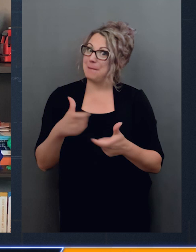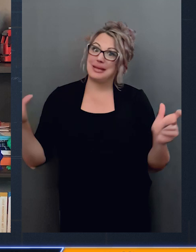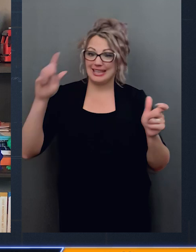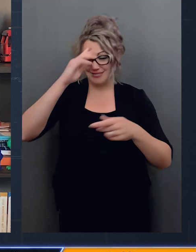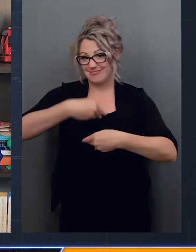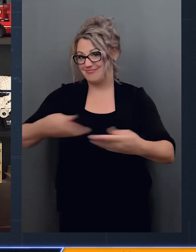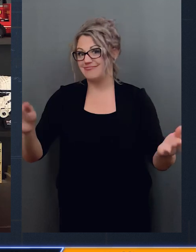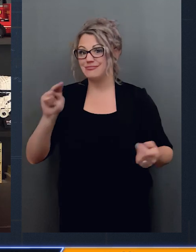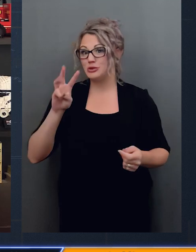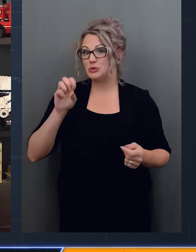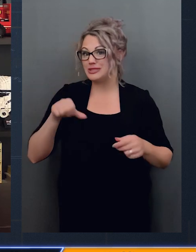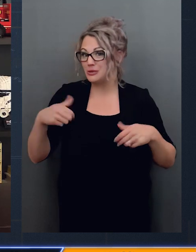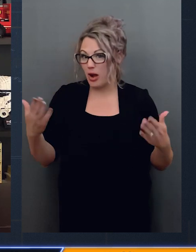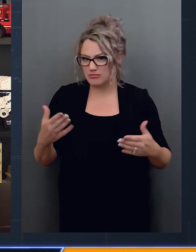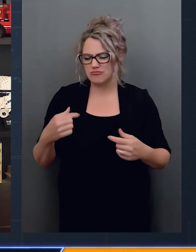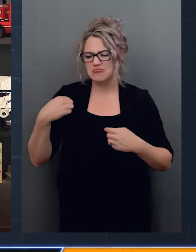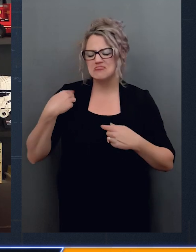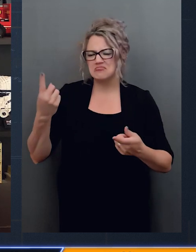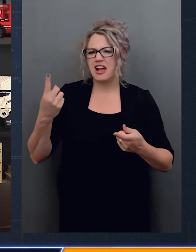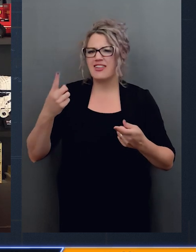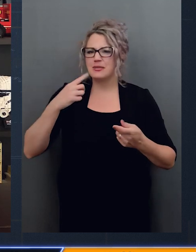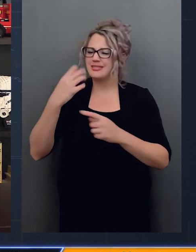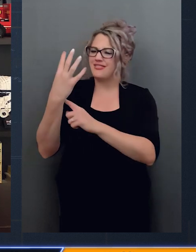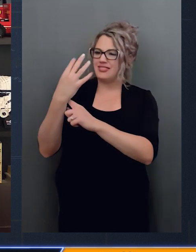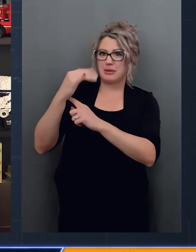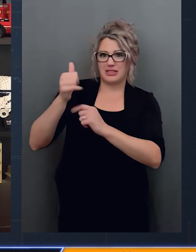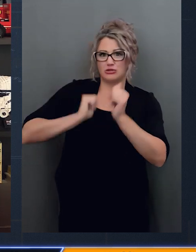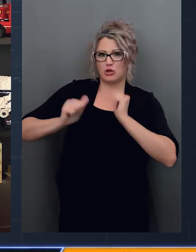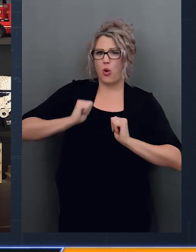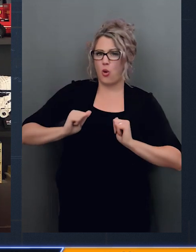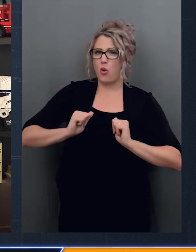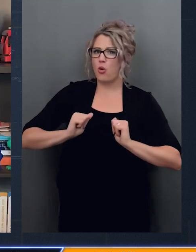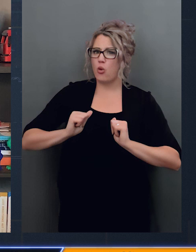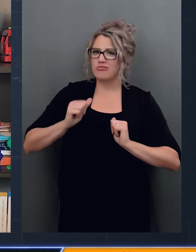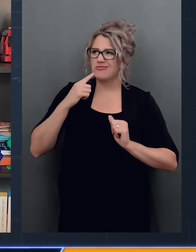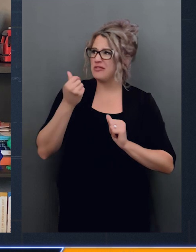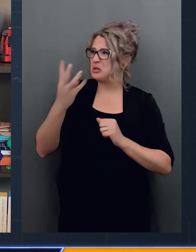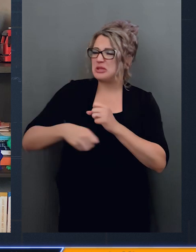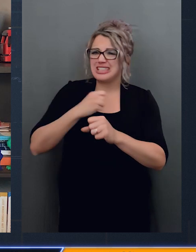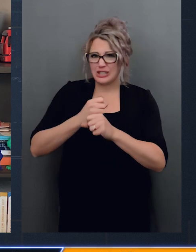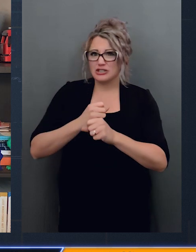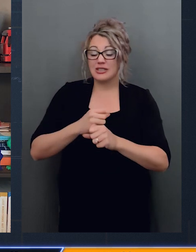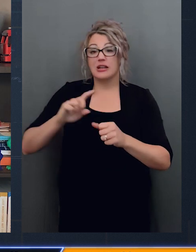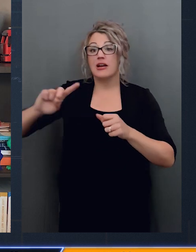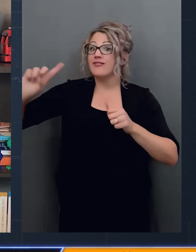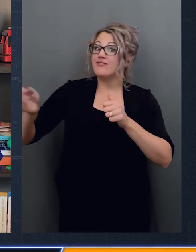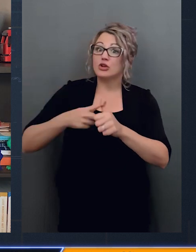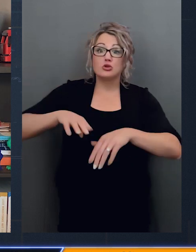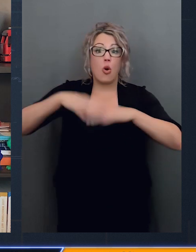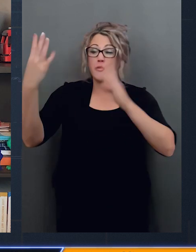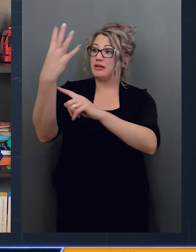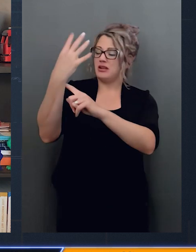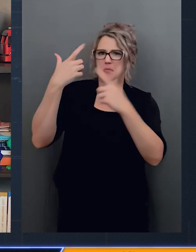the big news that I promised. I've been doing the What's New show for several years now in several different ways. In the early days, we had a really big crew.